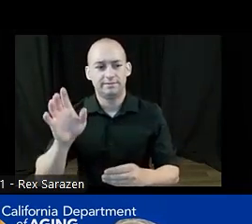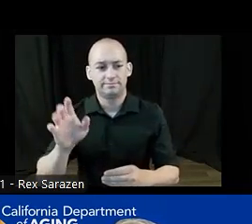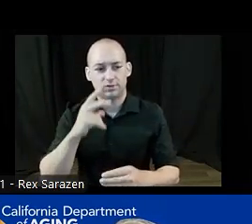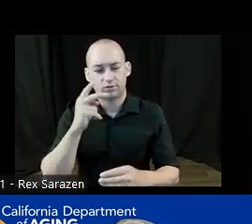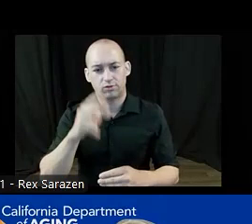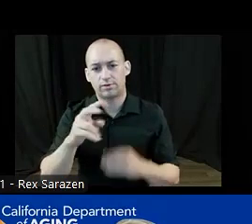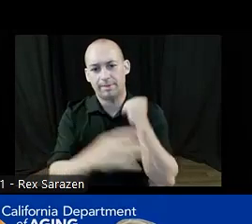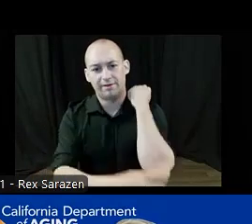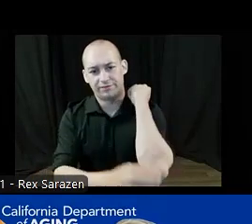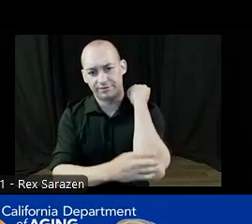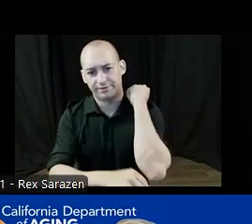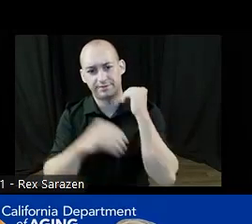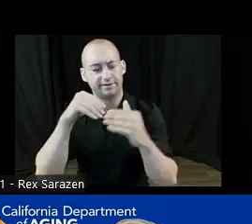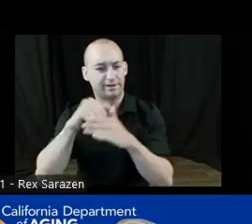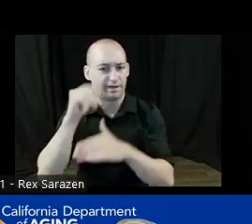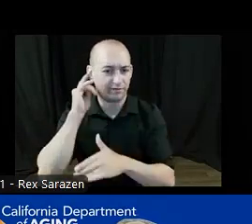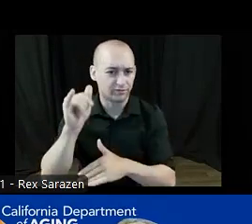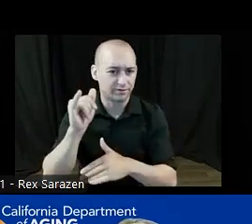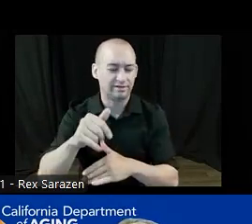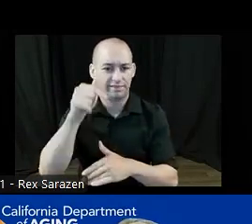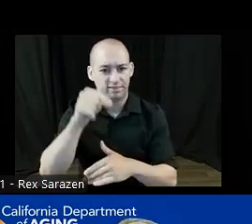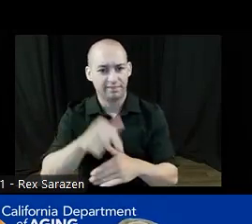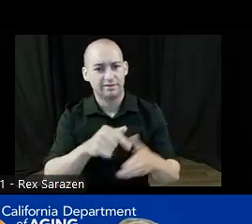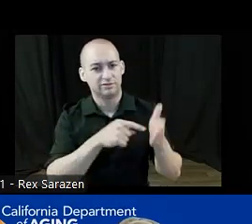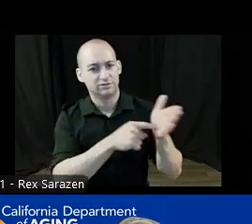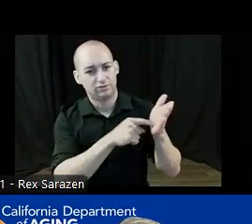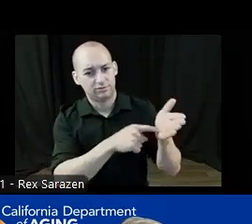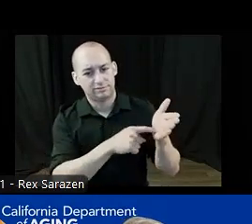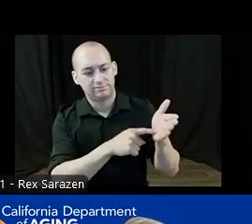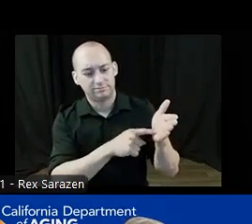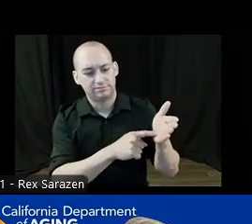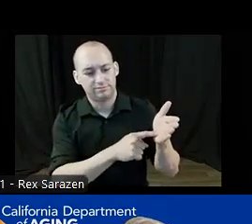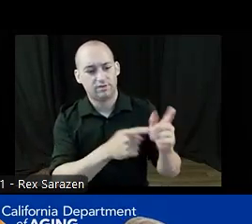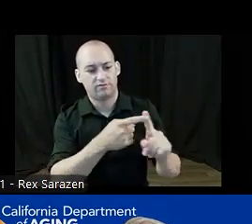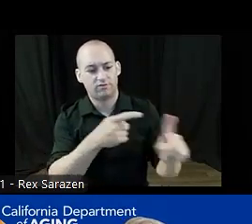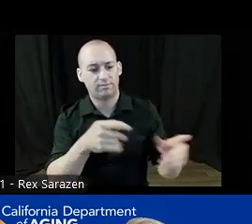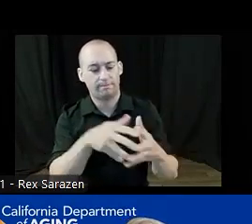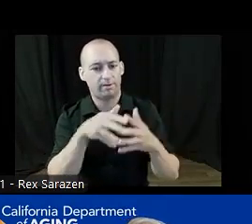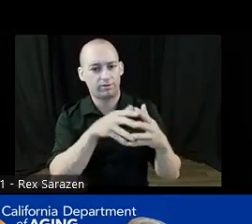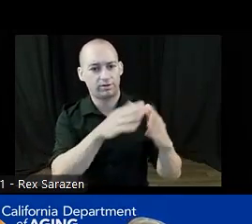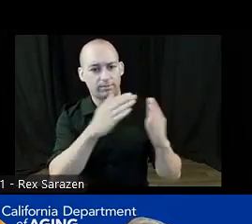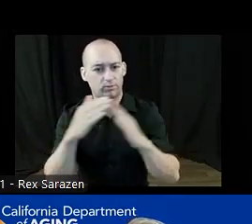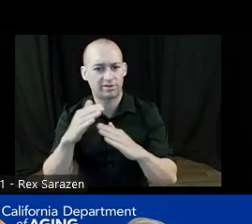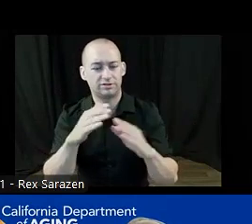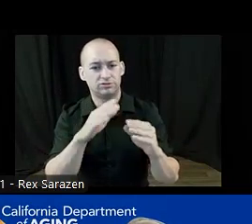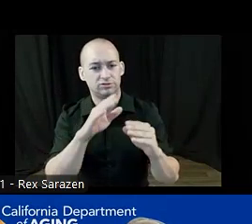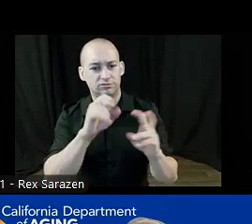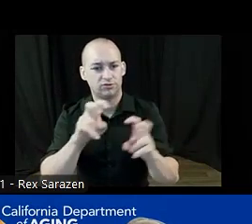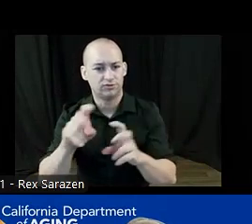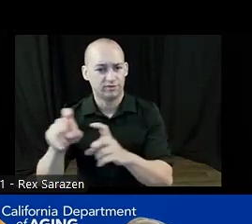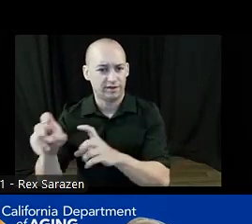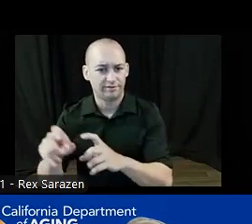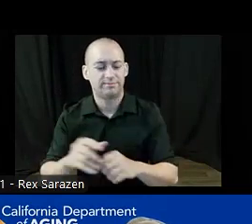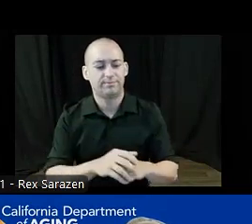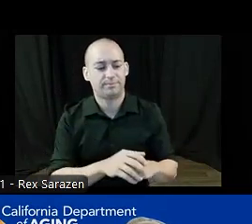Californians. And what this chart here shows you from the American Community Survey is that as people age,